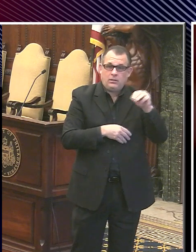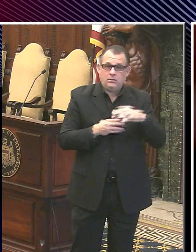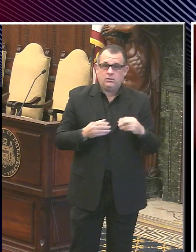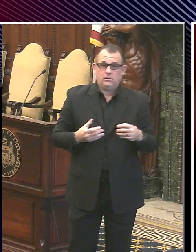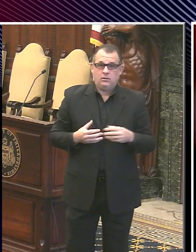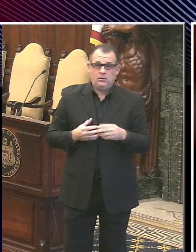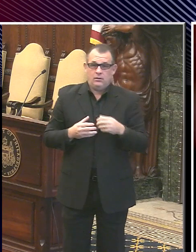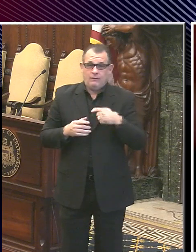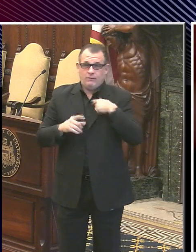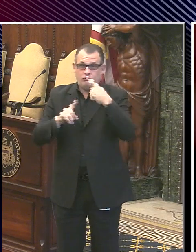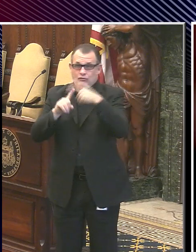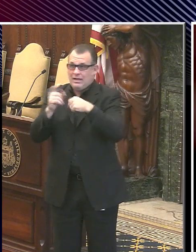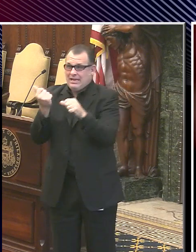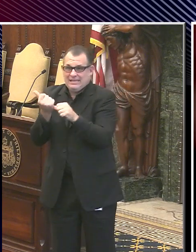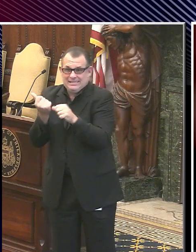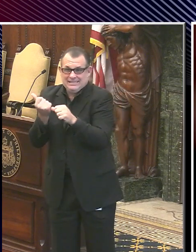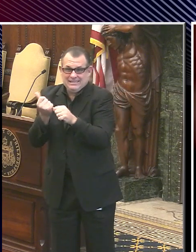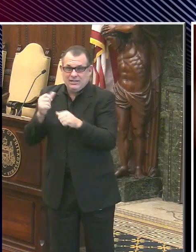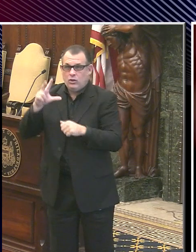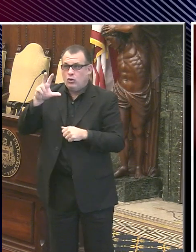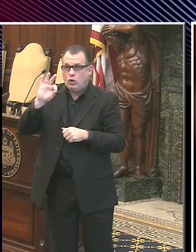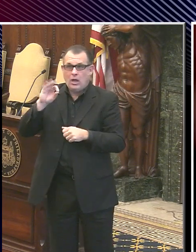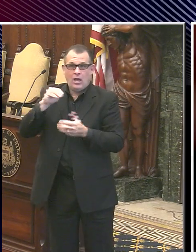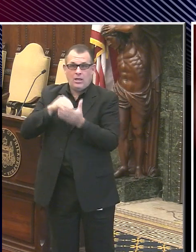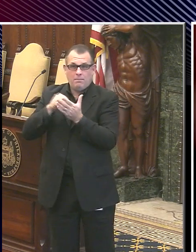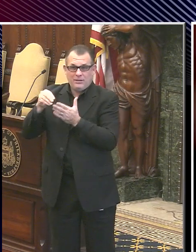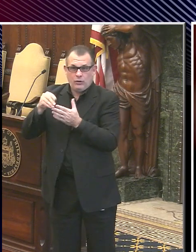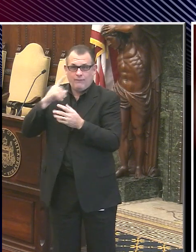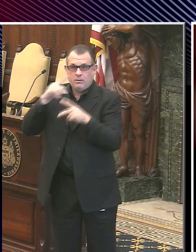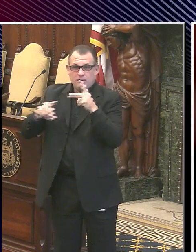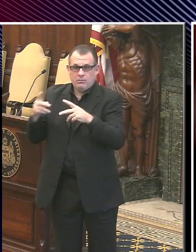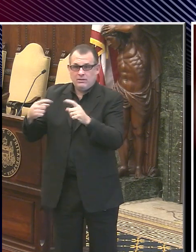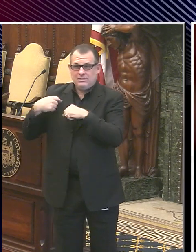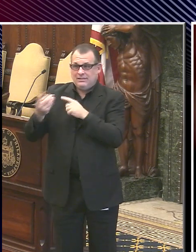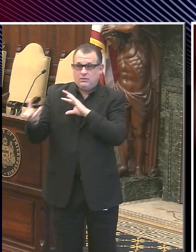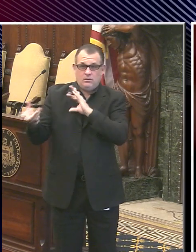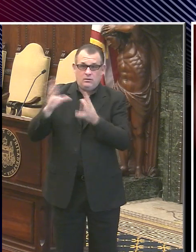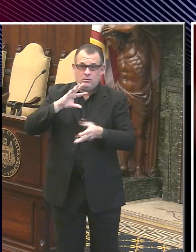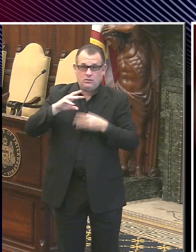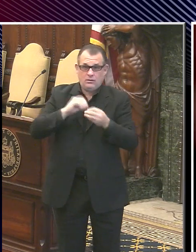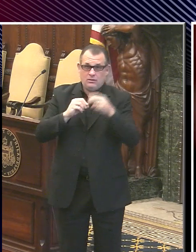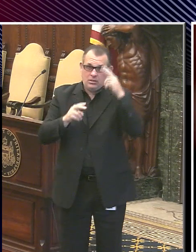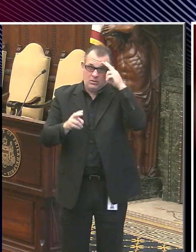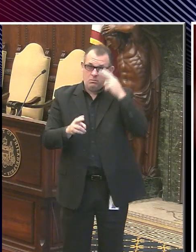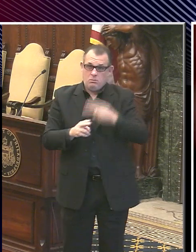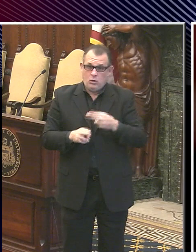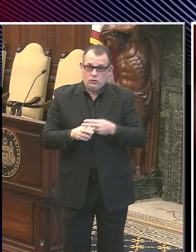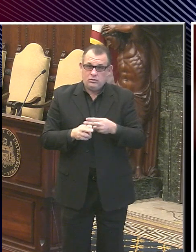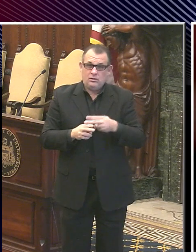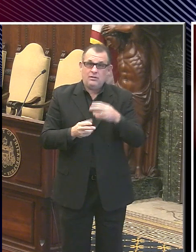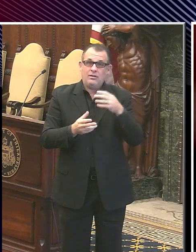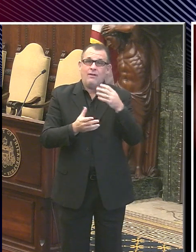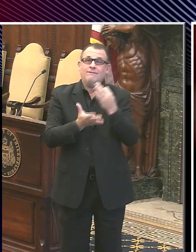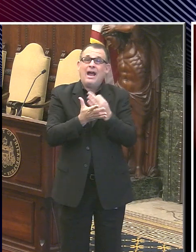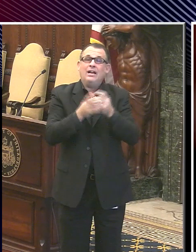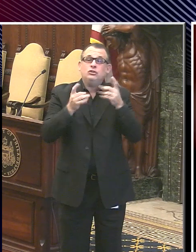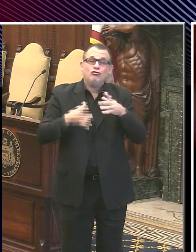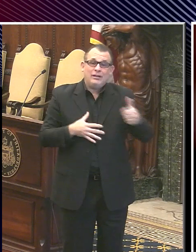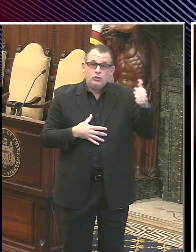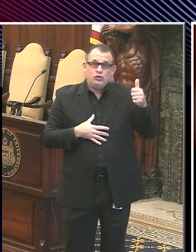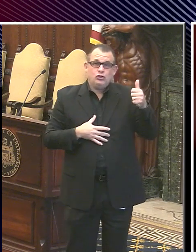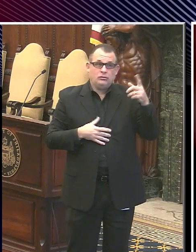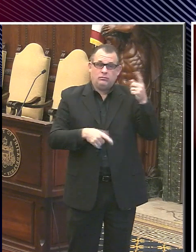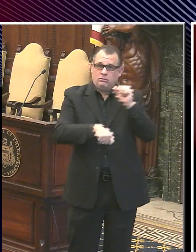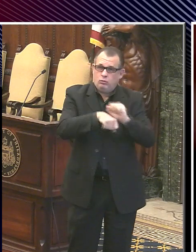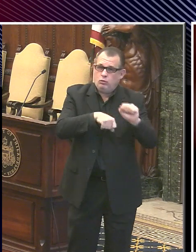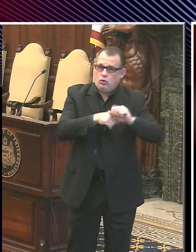assistance to more than $39 million since the start of the pandemic. Our finance director and chief recovery officer are working aggressively to